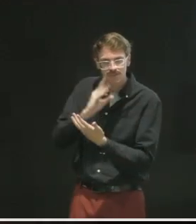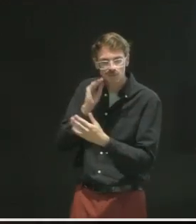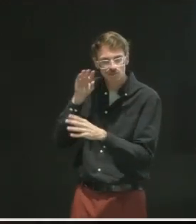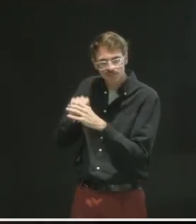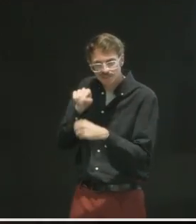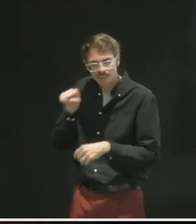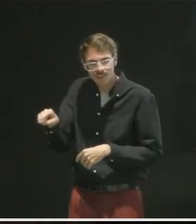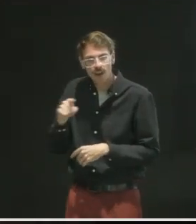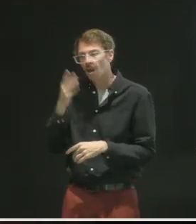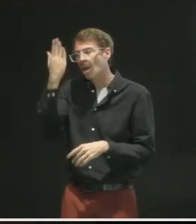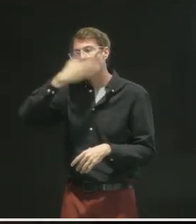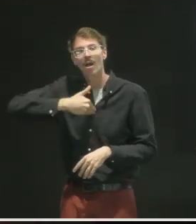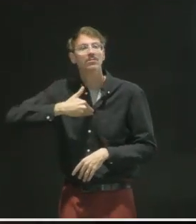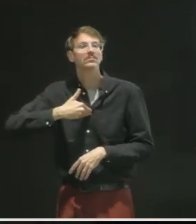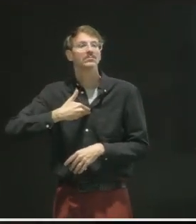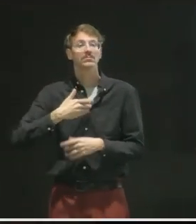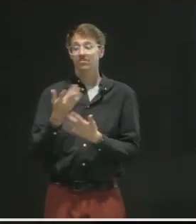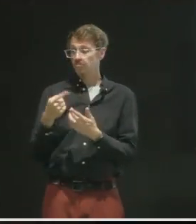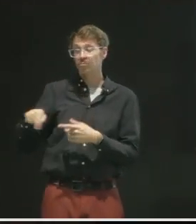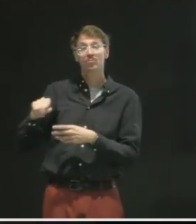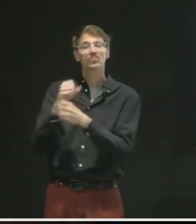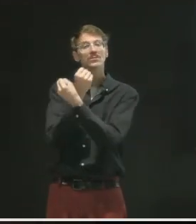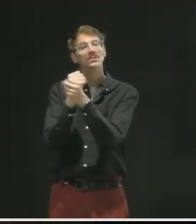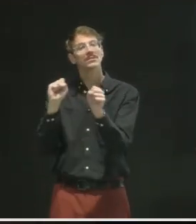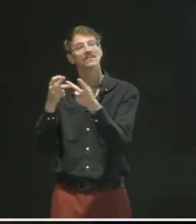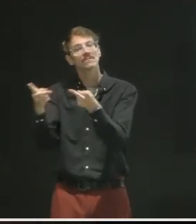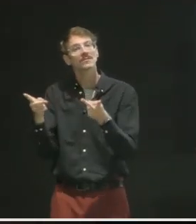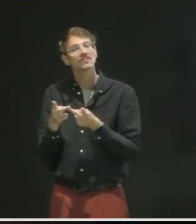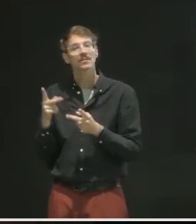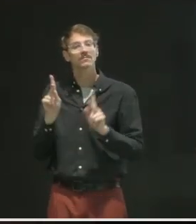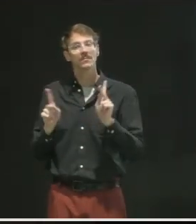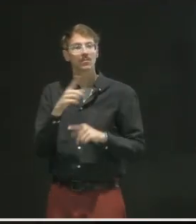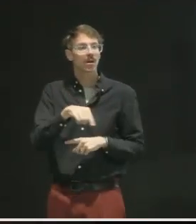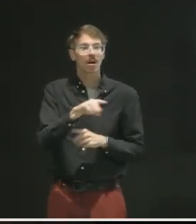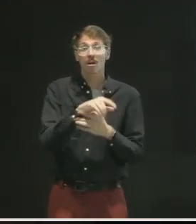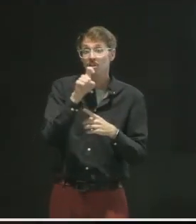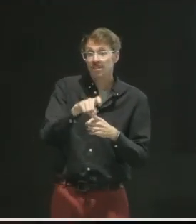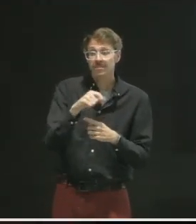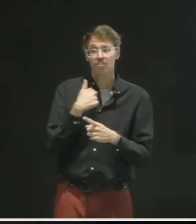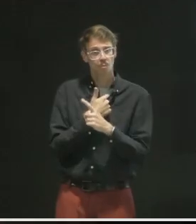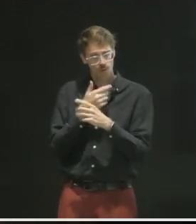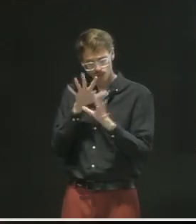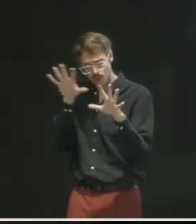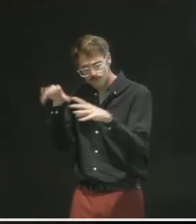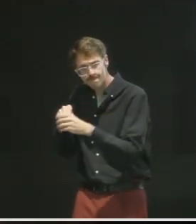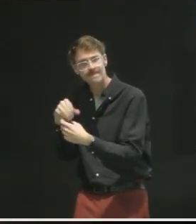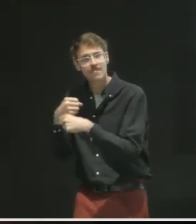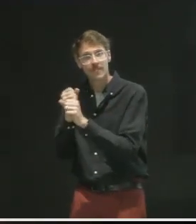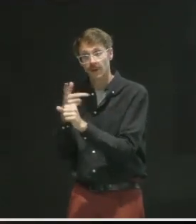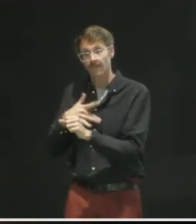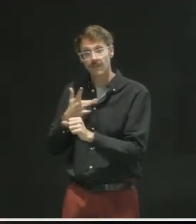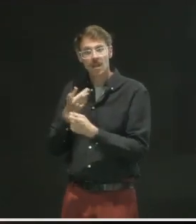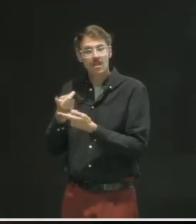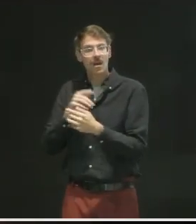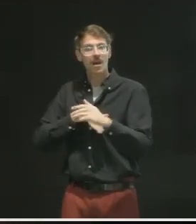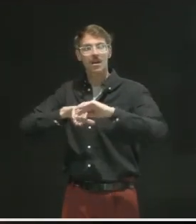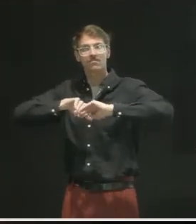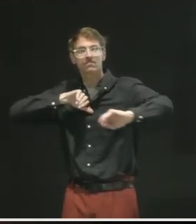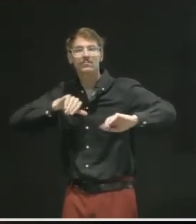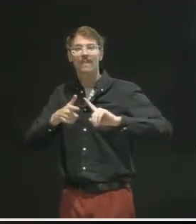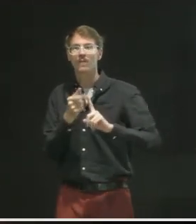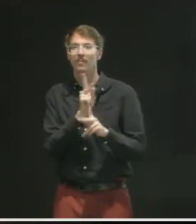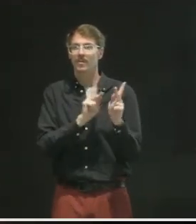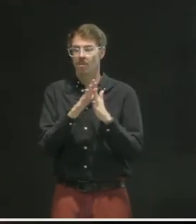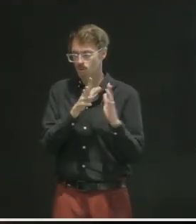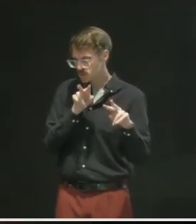right? In the safe spaces that they might need. Are we creating spaces that keep them away from